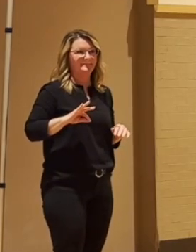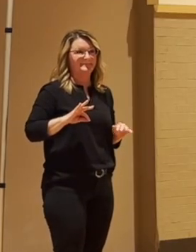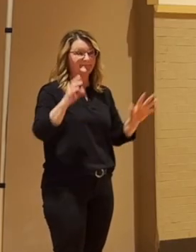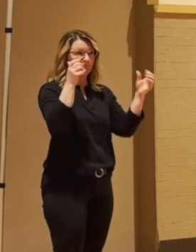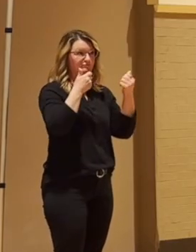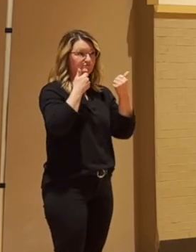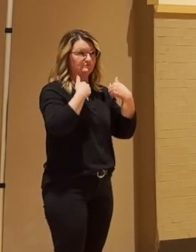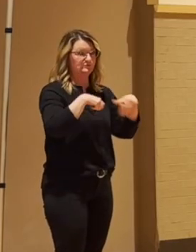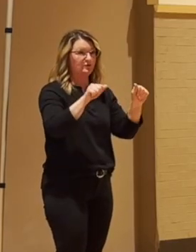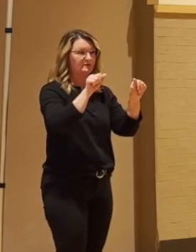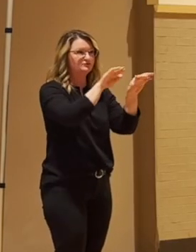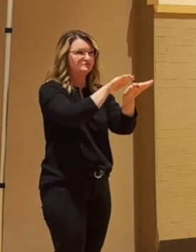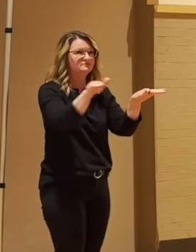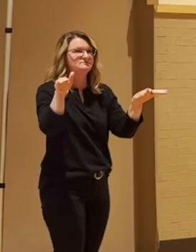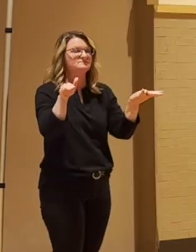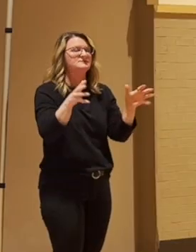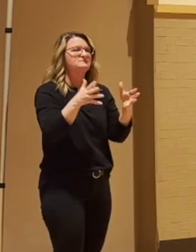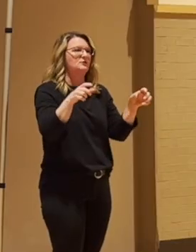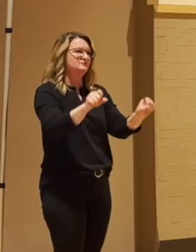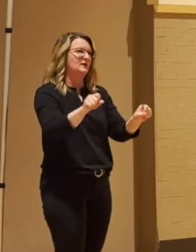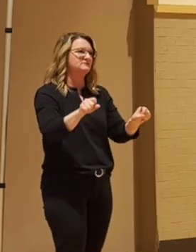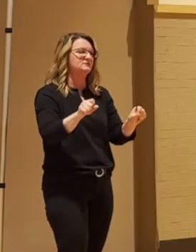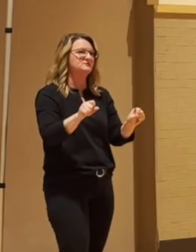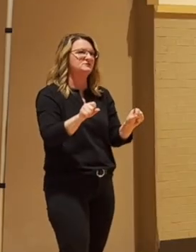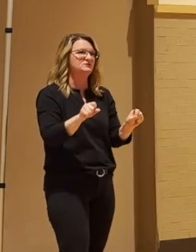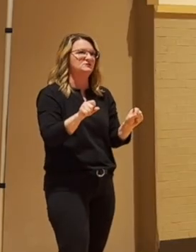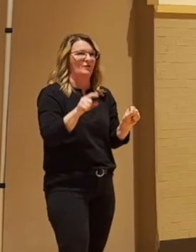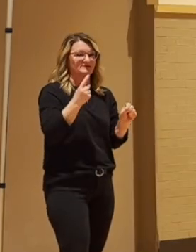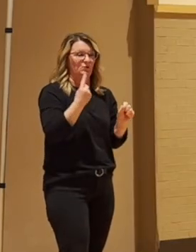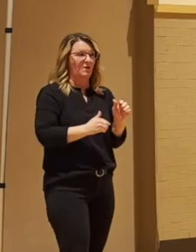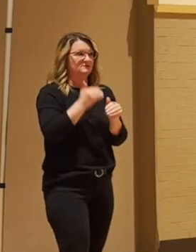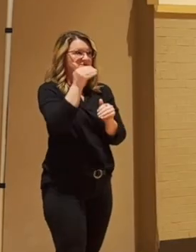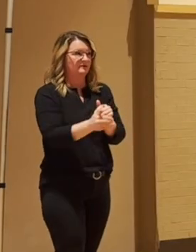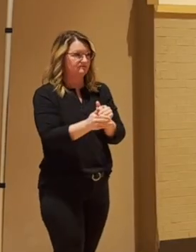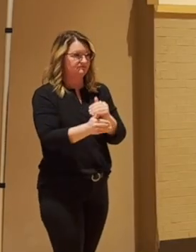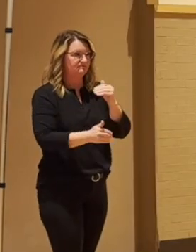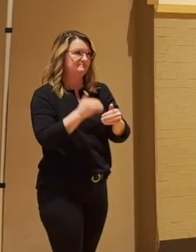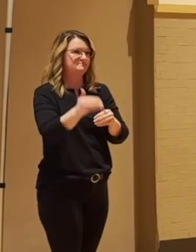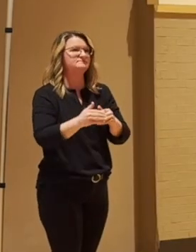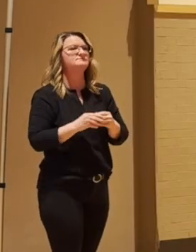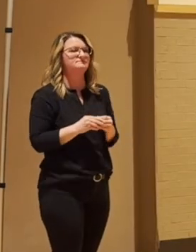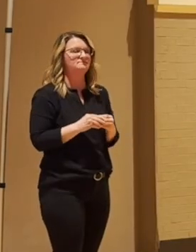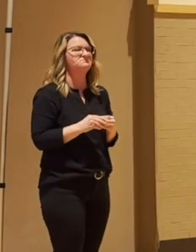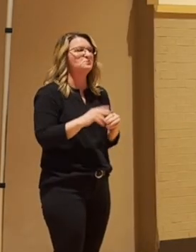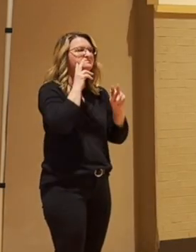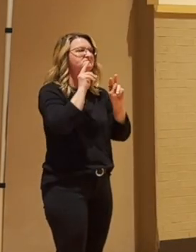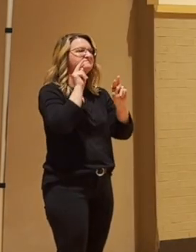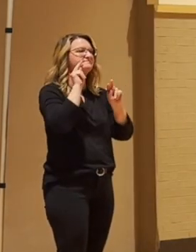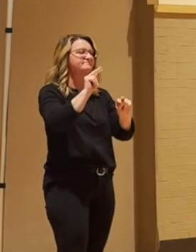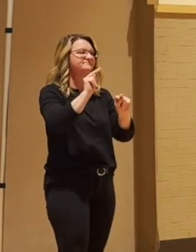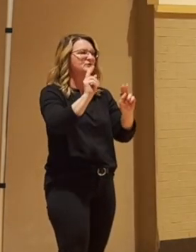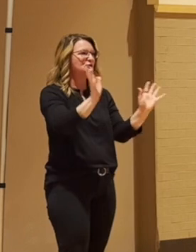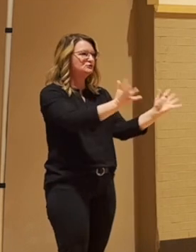trying to get the word out as best we can. And so this is one of the steps in that. And we look forward to